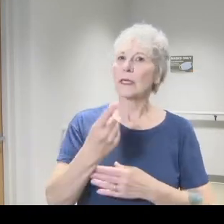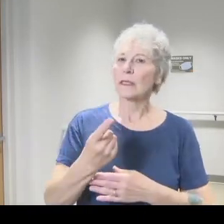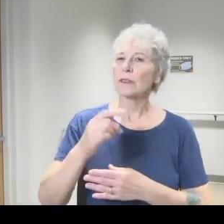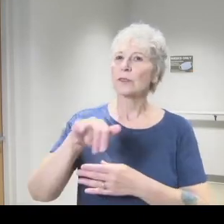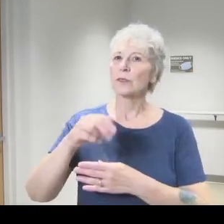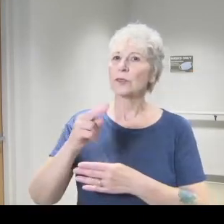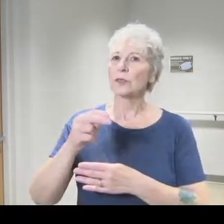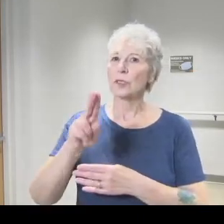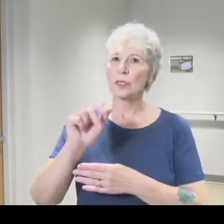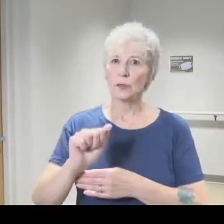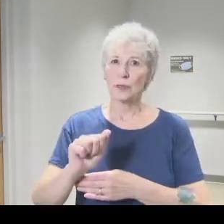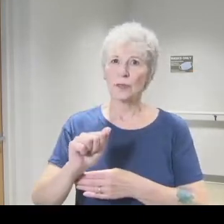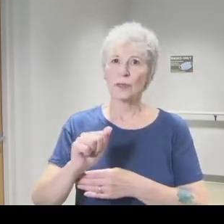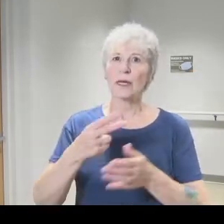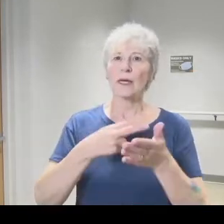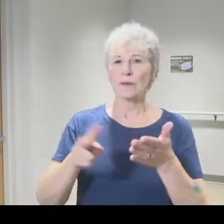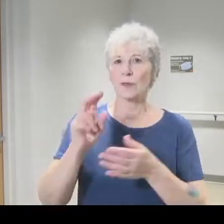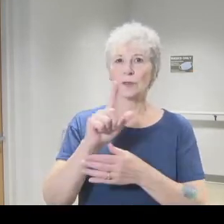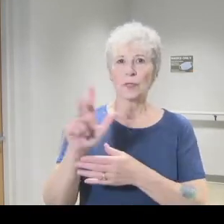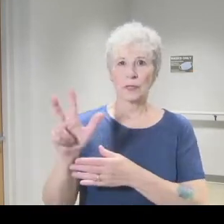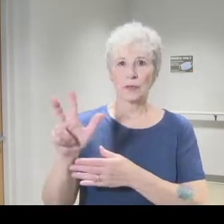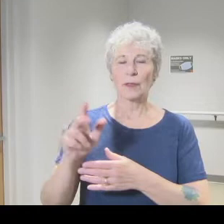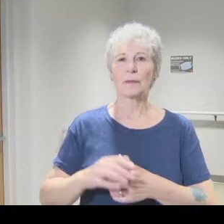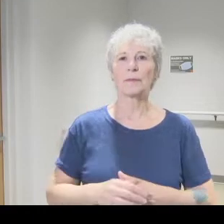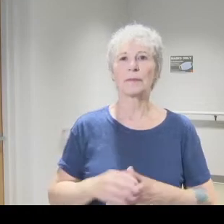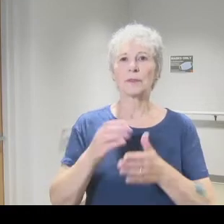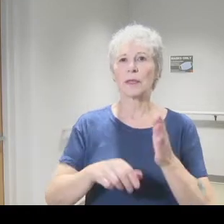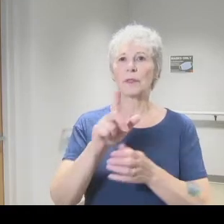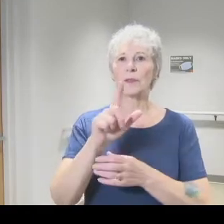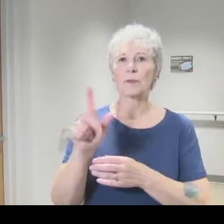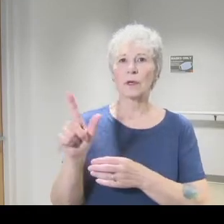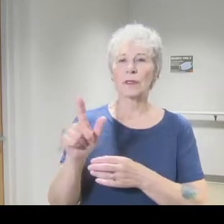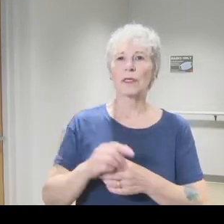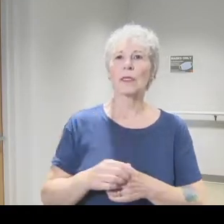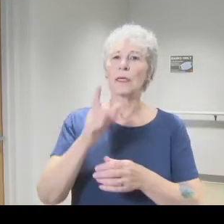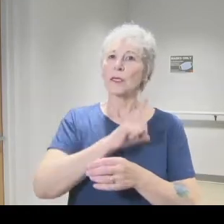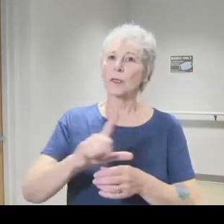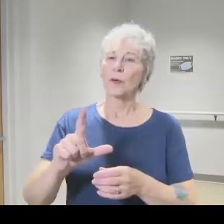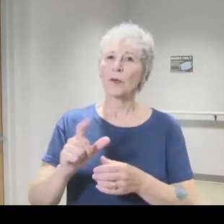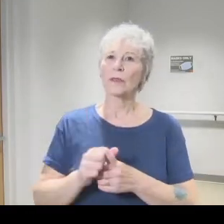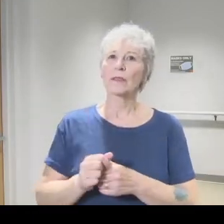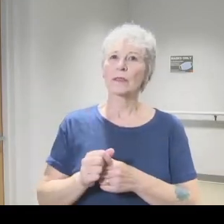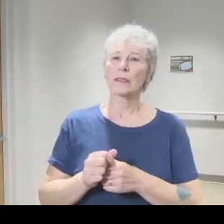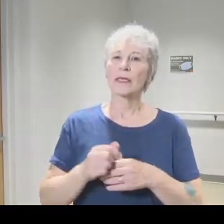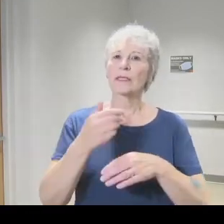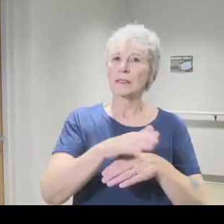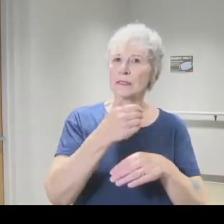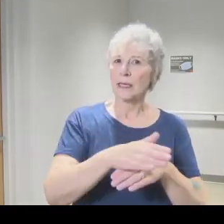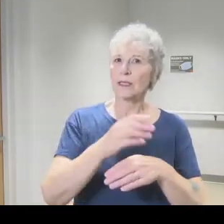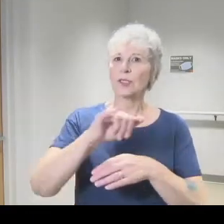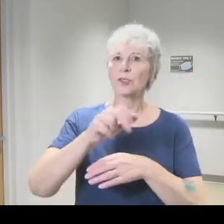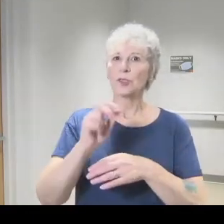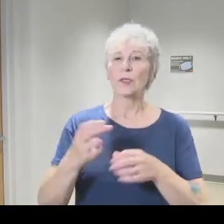Joshua in verse 23 of chapter 31. "And the Lord commissioned Joshua, son of Nun, and said,